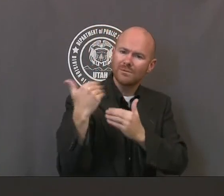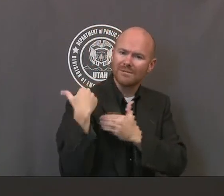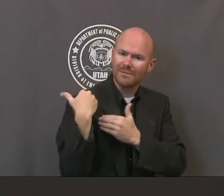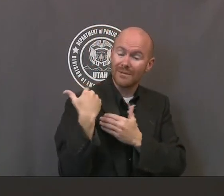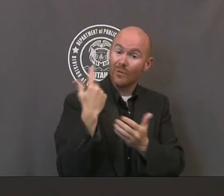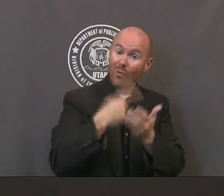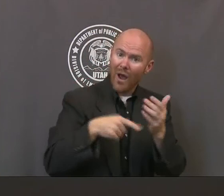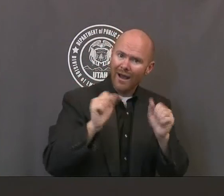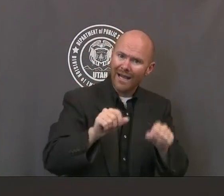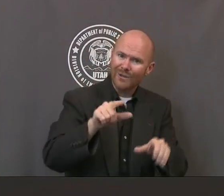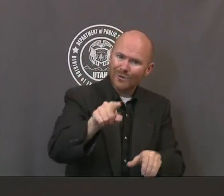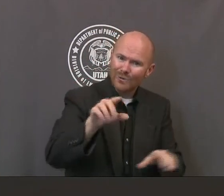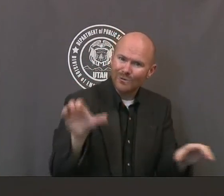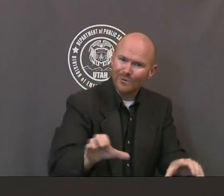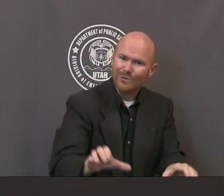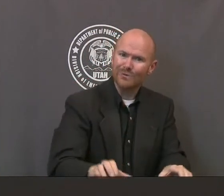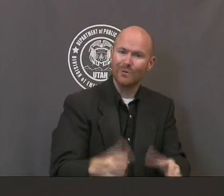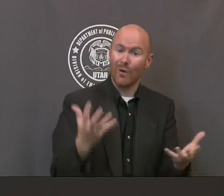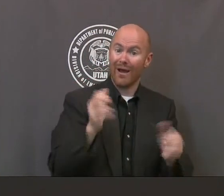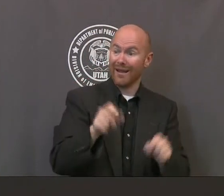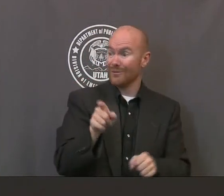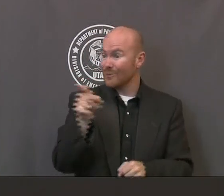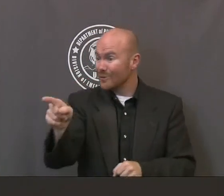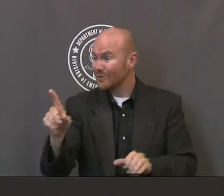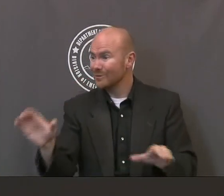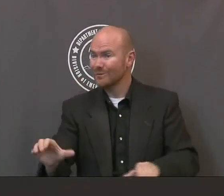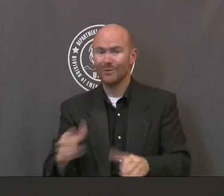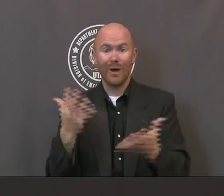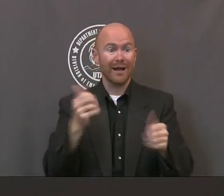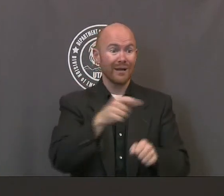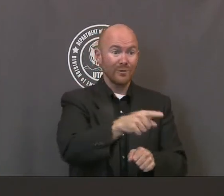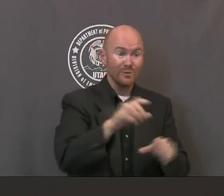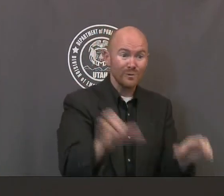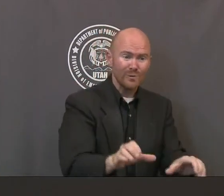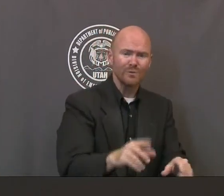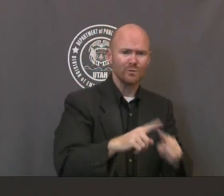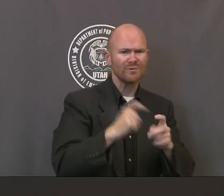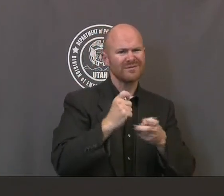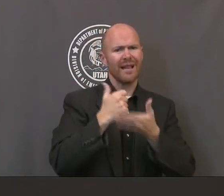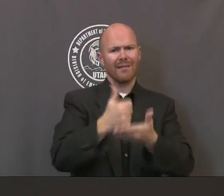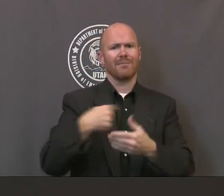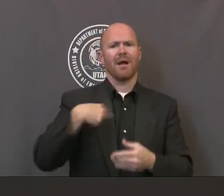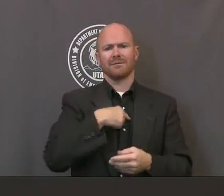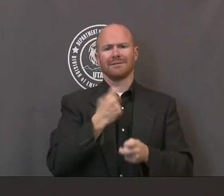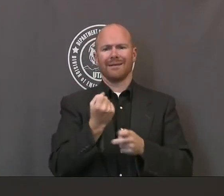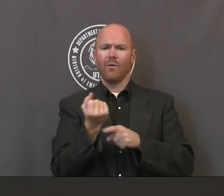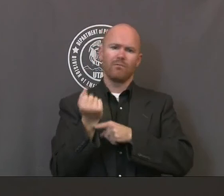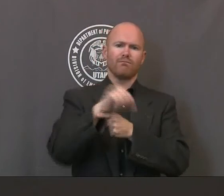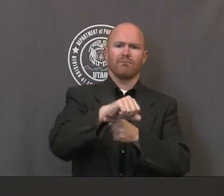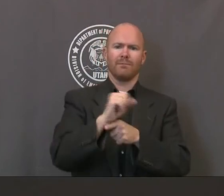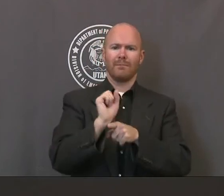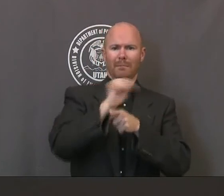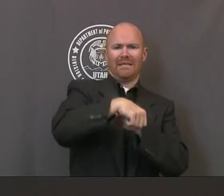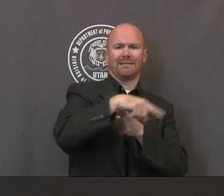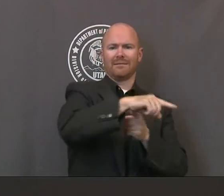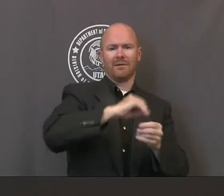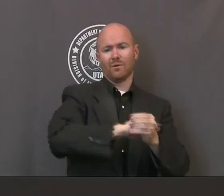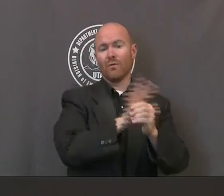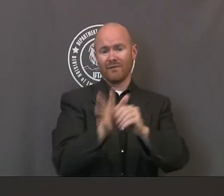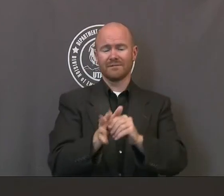you do to make sure that we get across the finish line here and emerge victorious over the COVID-19? Thank you very